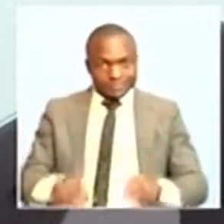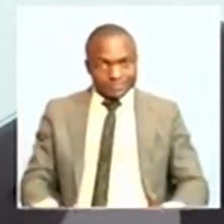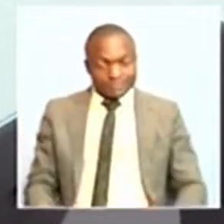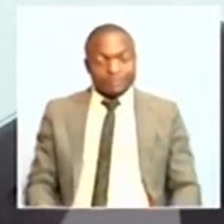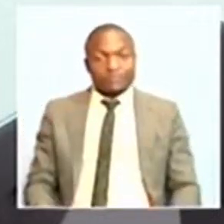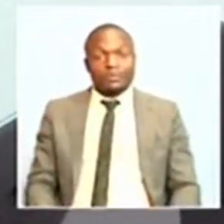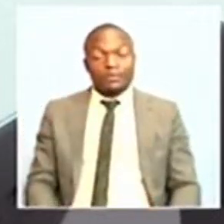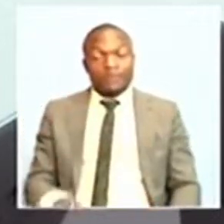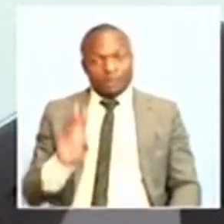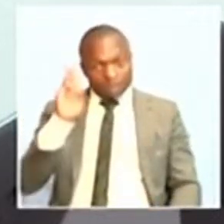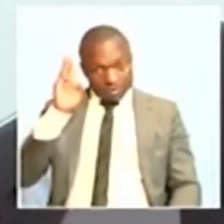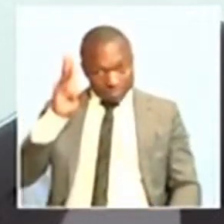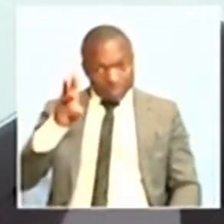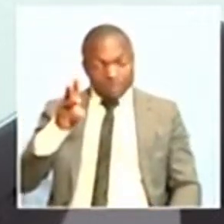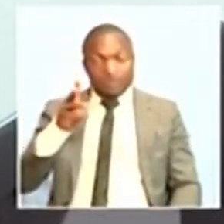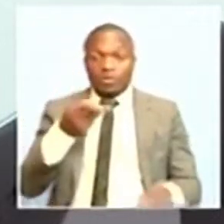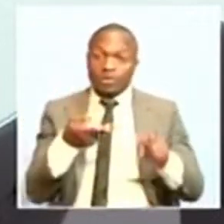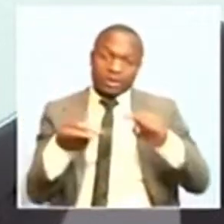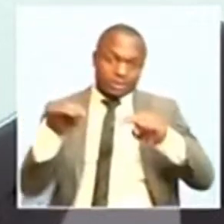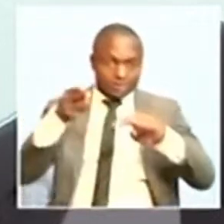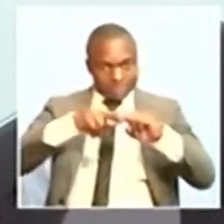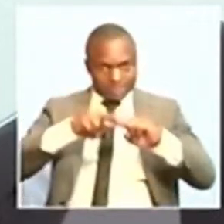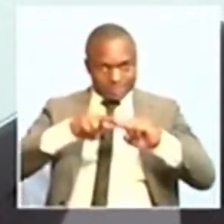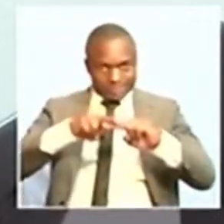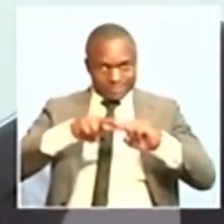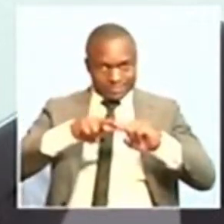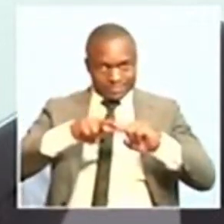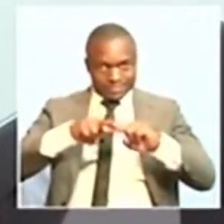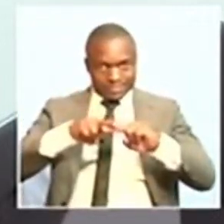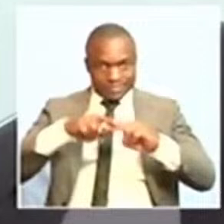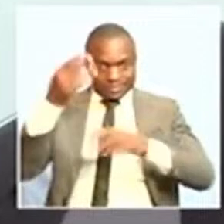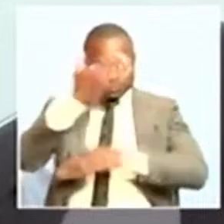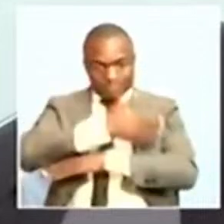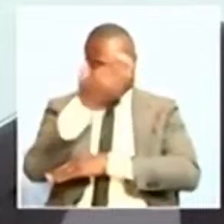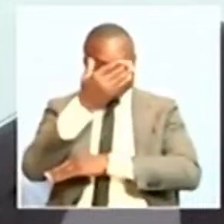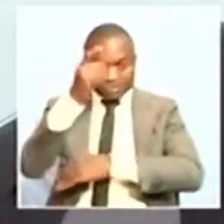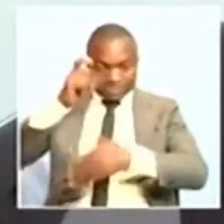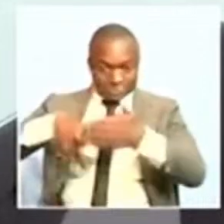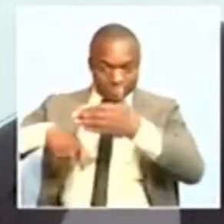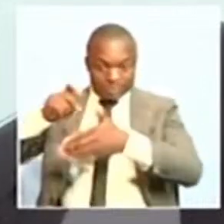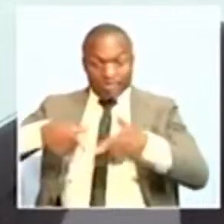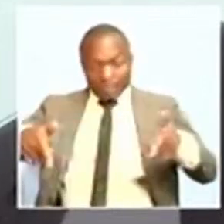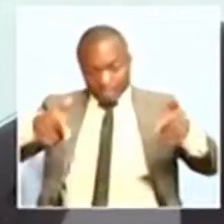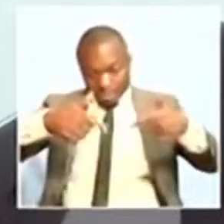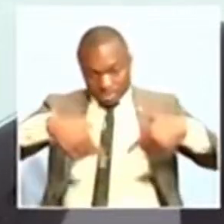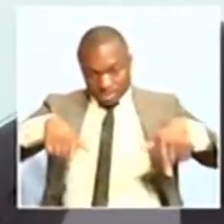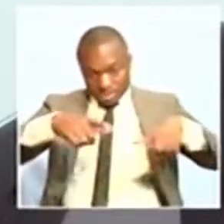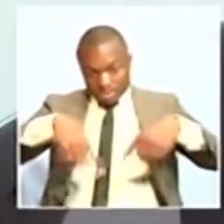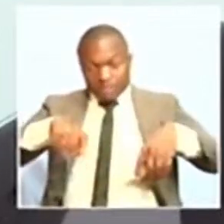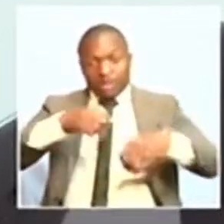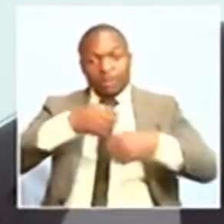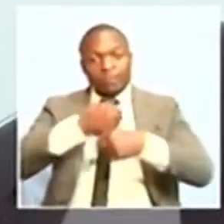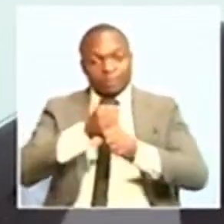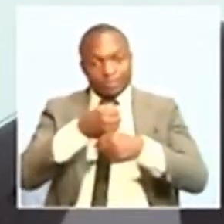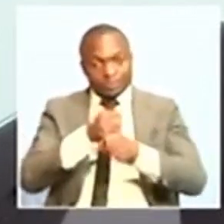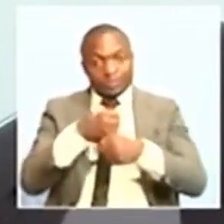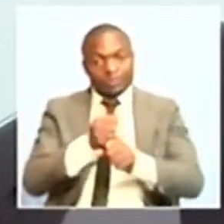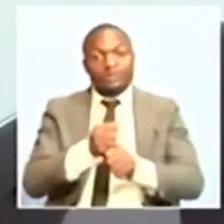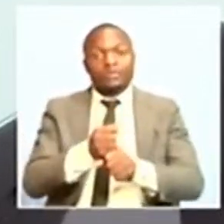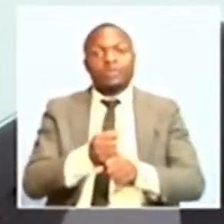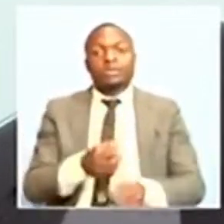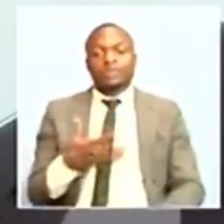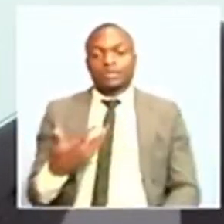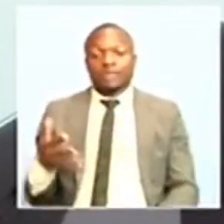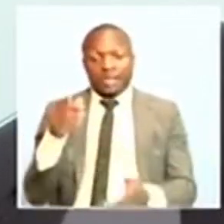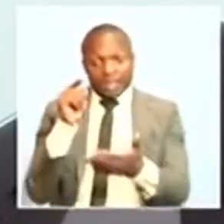will also effectively increase the excise duty on locally produced non-alcoholic beverages, and